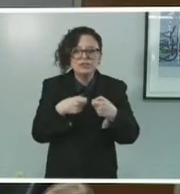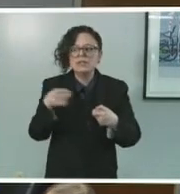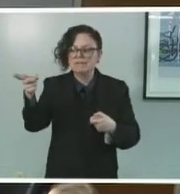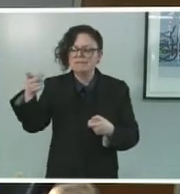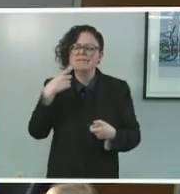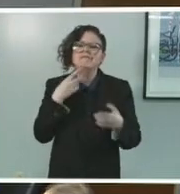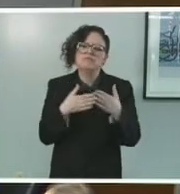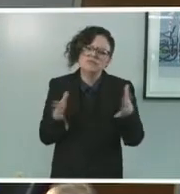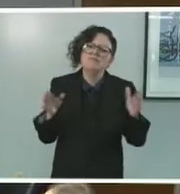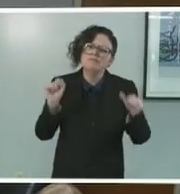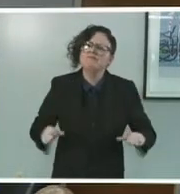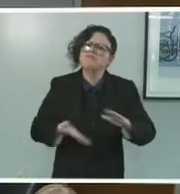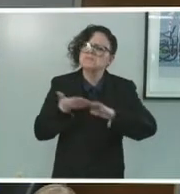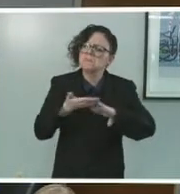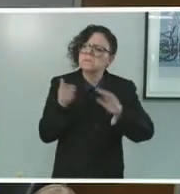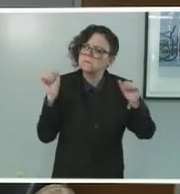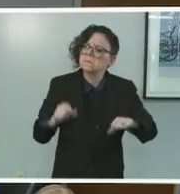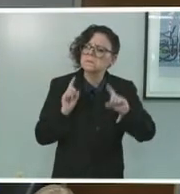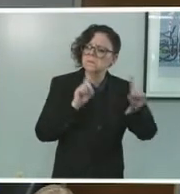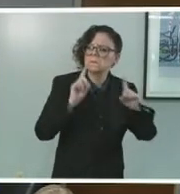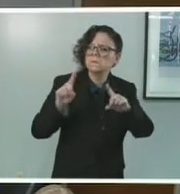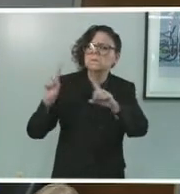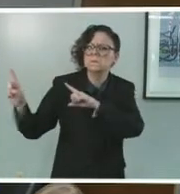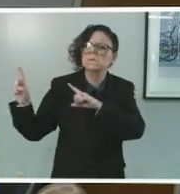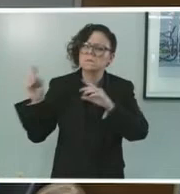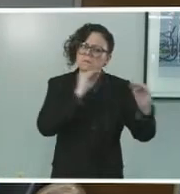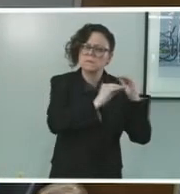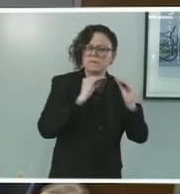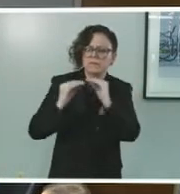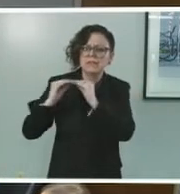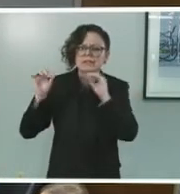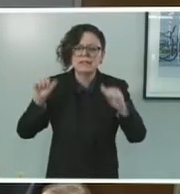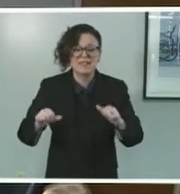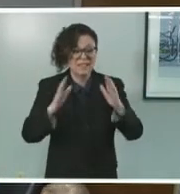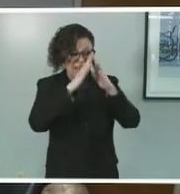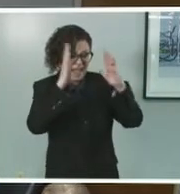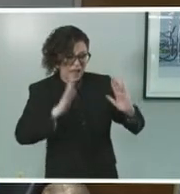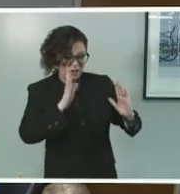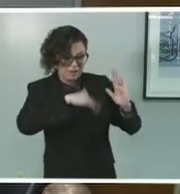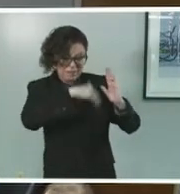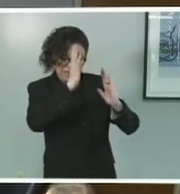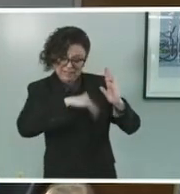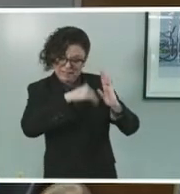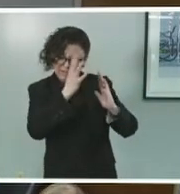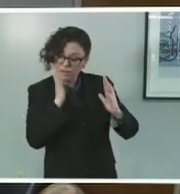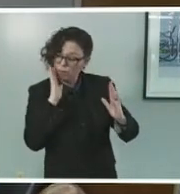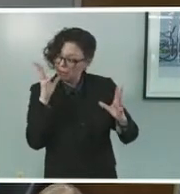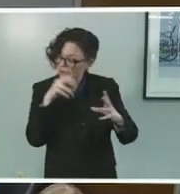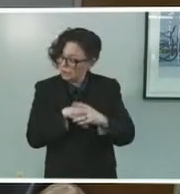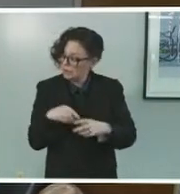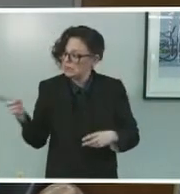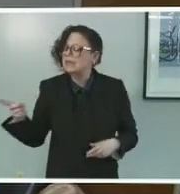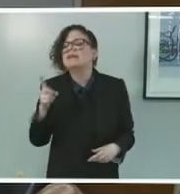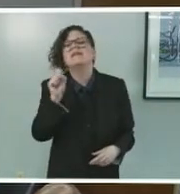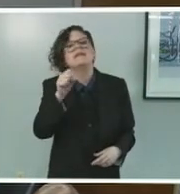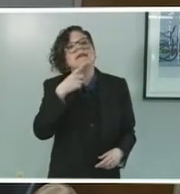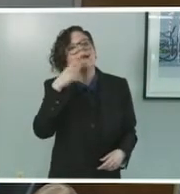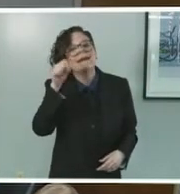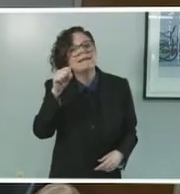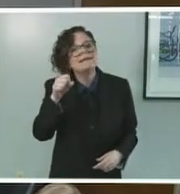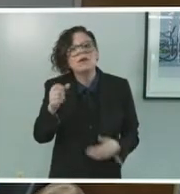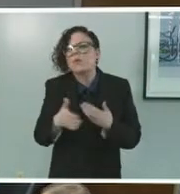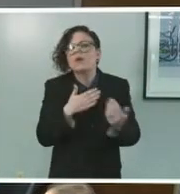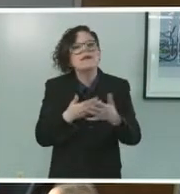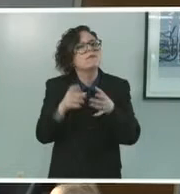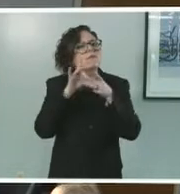businesses can continue to operate. Okay. House painting, I would assume, falls under that as well? Correct. I think anything that falls under the repair